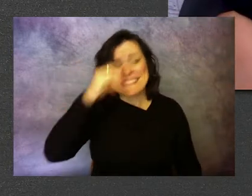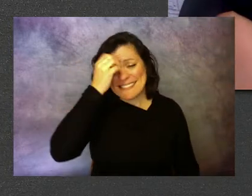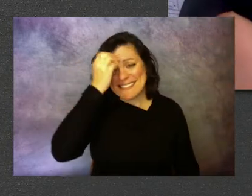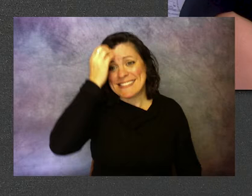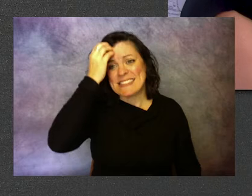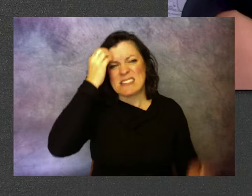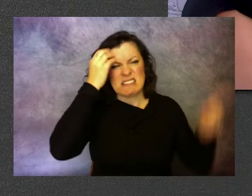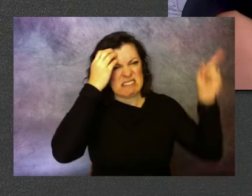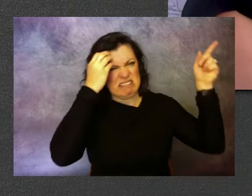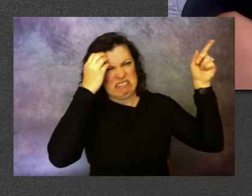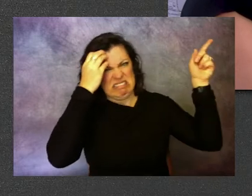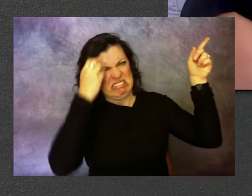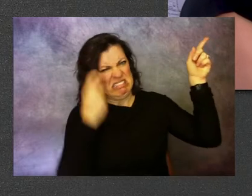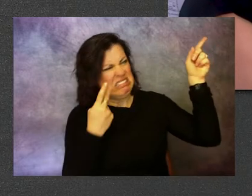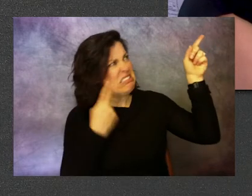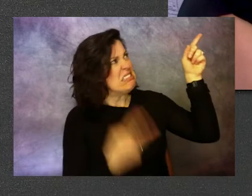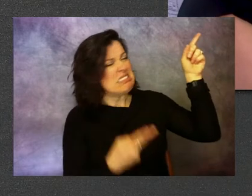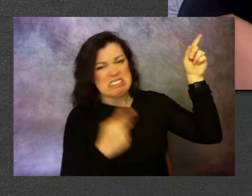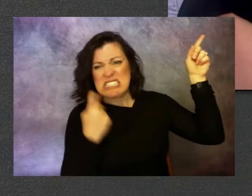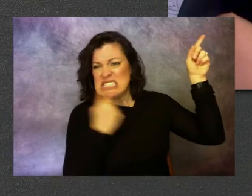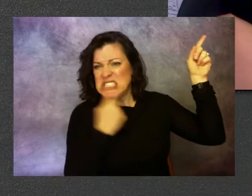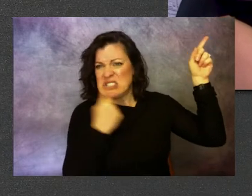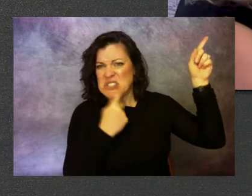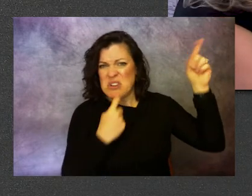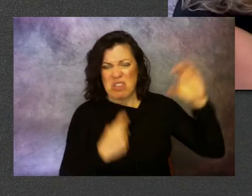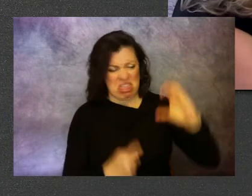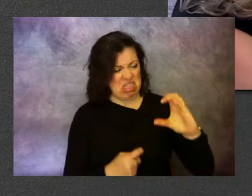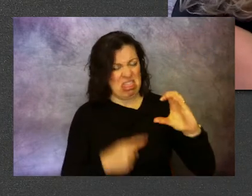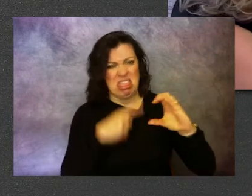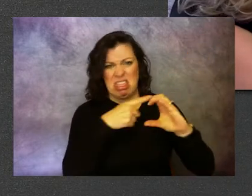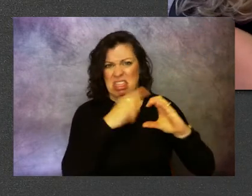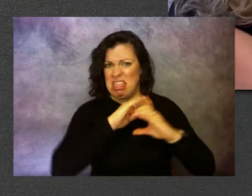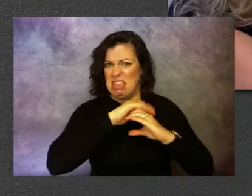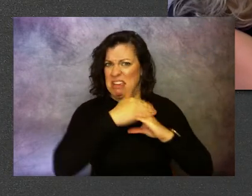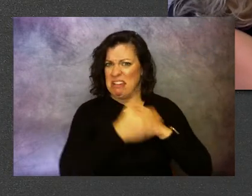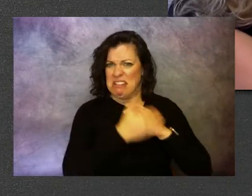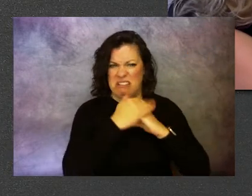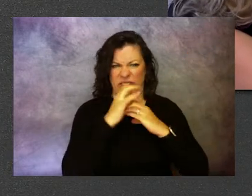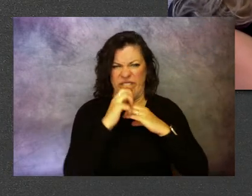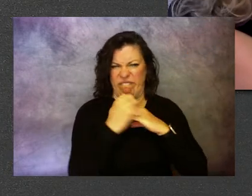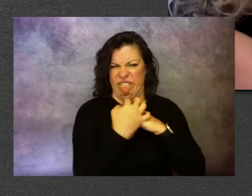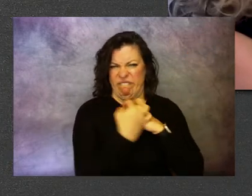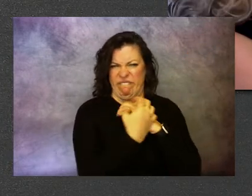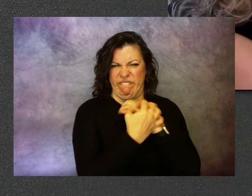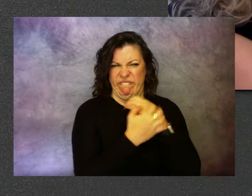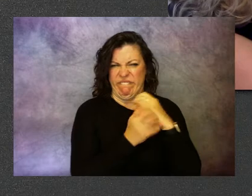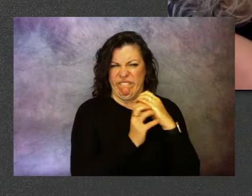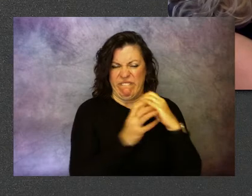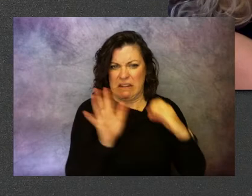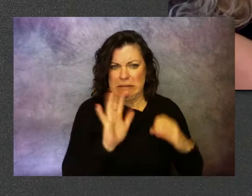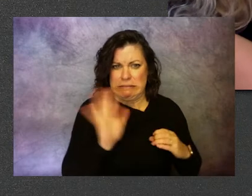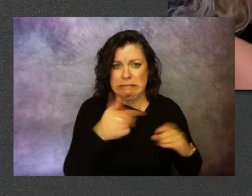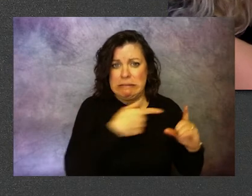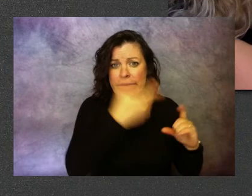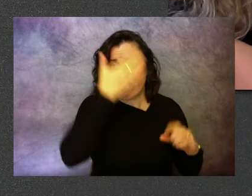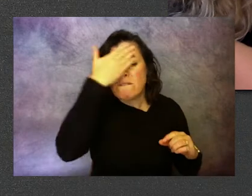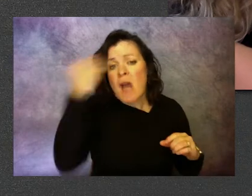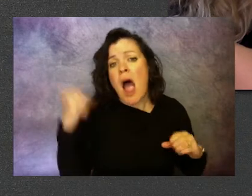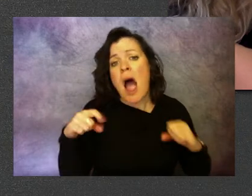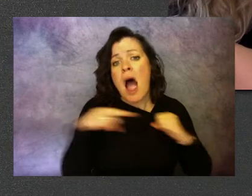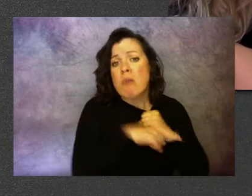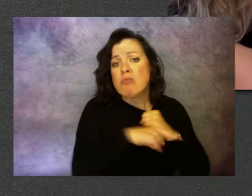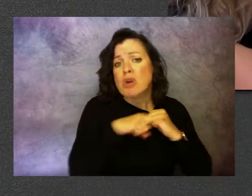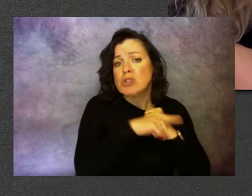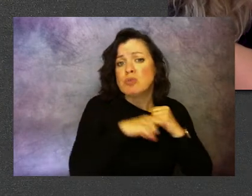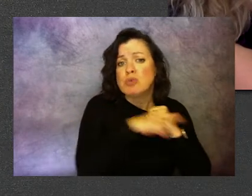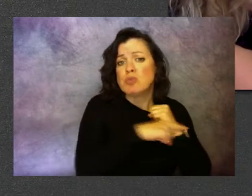here? Does this tooth look happy? No, someone forgot to brush this tooth. And it